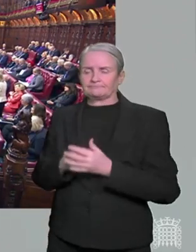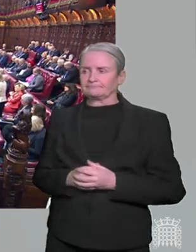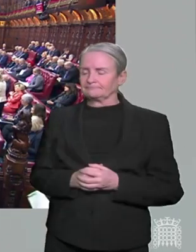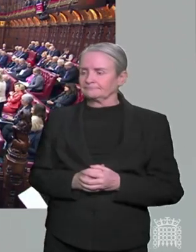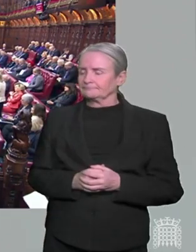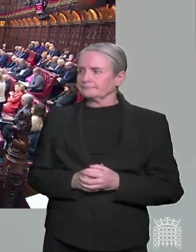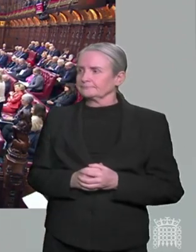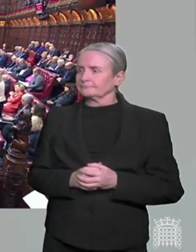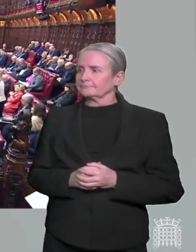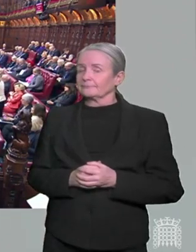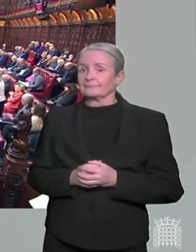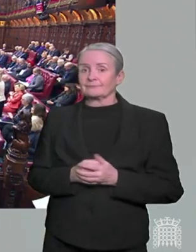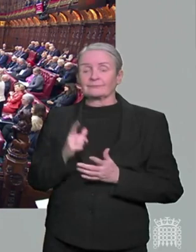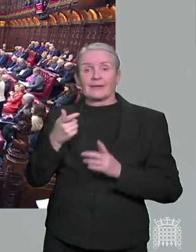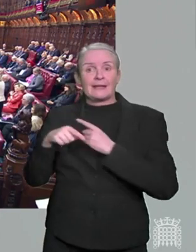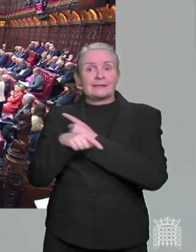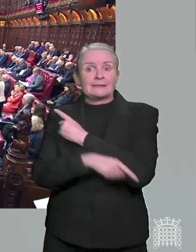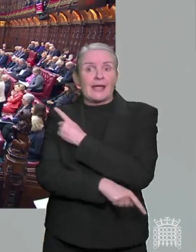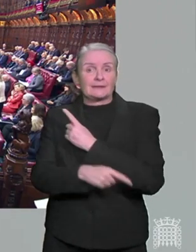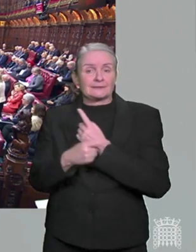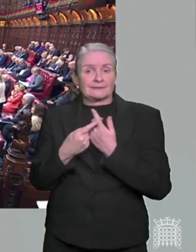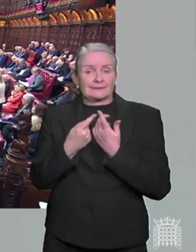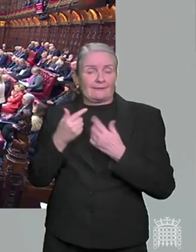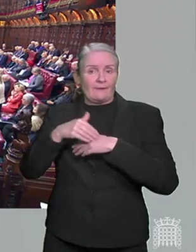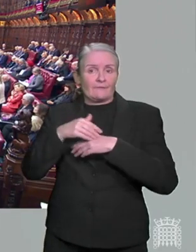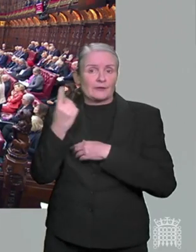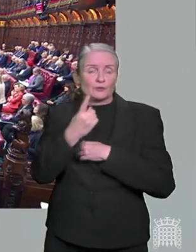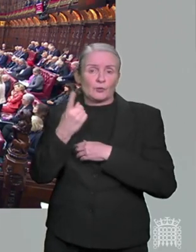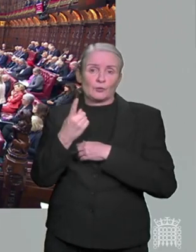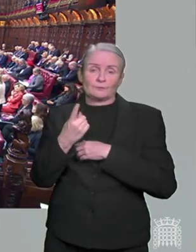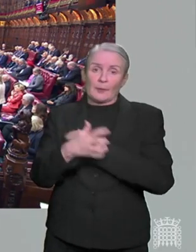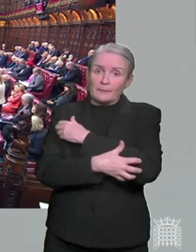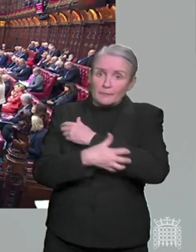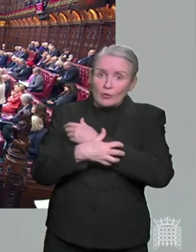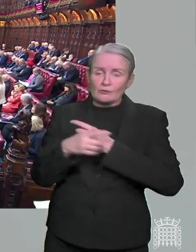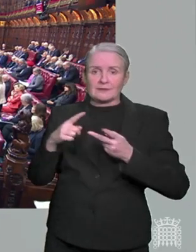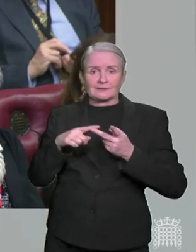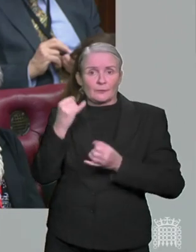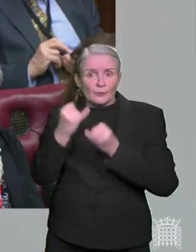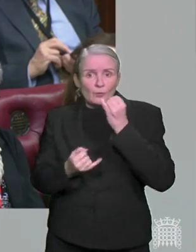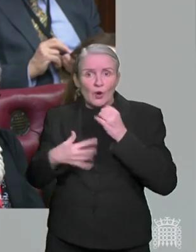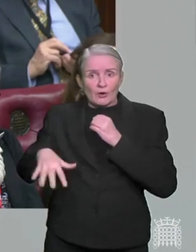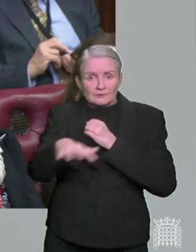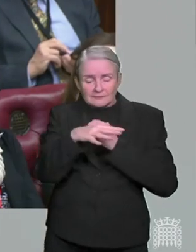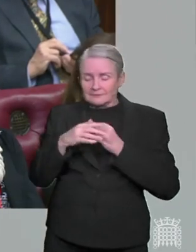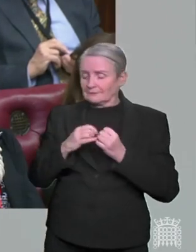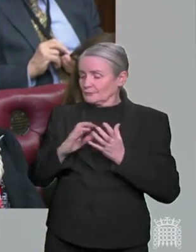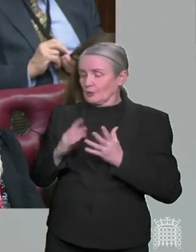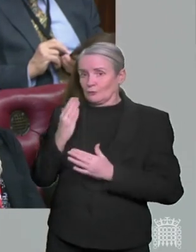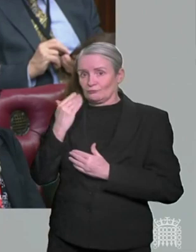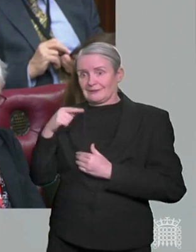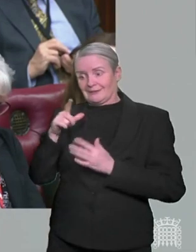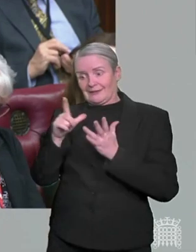the worst and the most, often in indebted countries. So though it's welcome that a loss and damage fund was agreed at the last